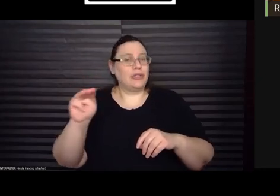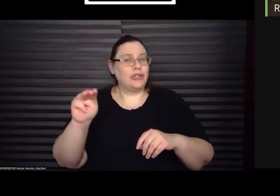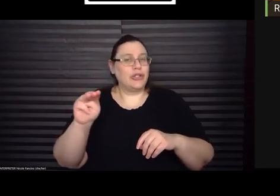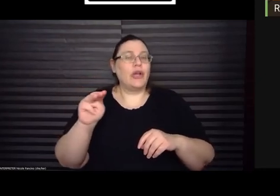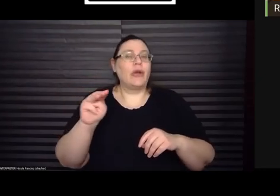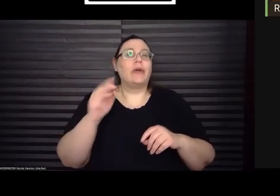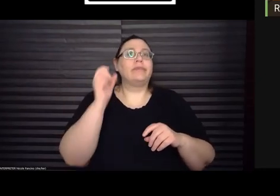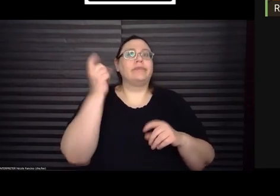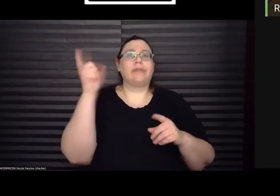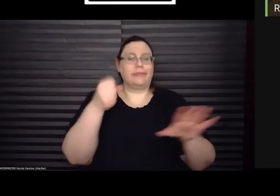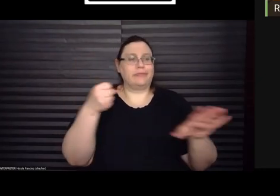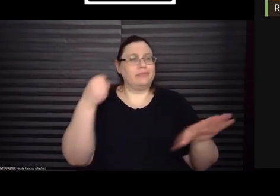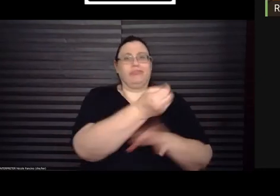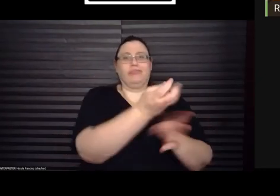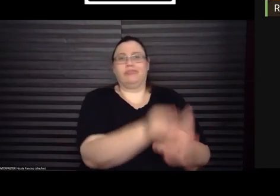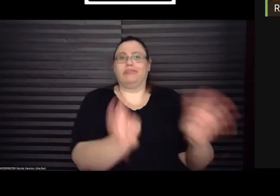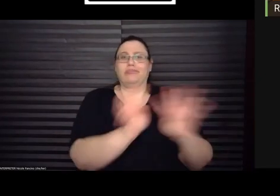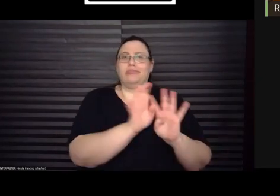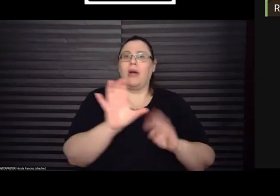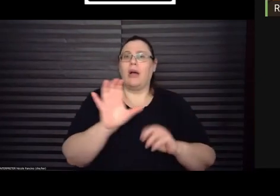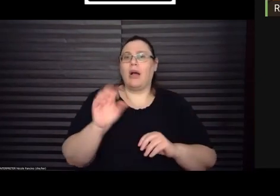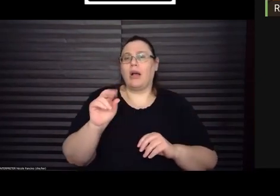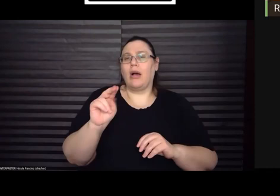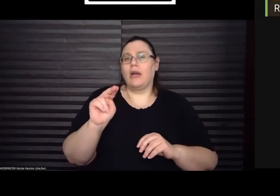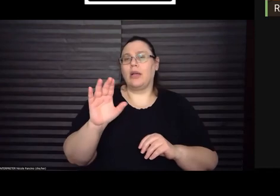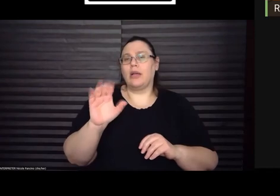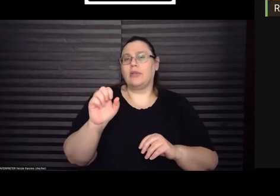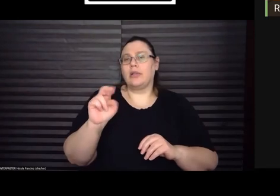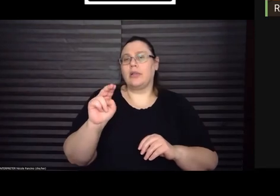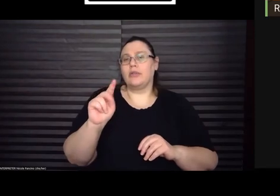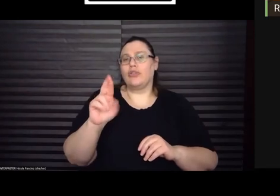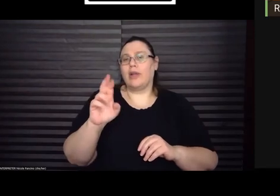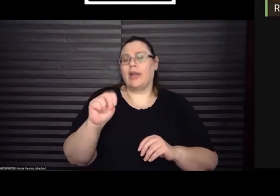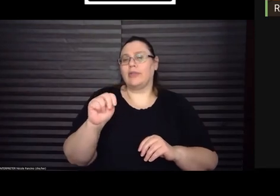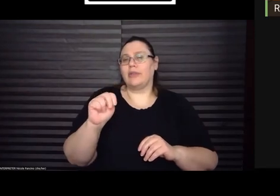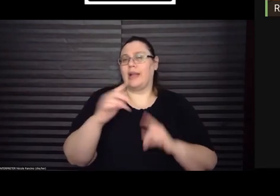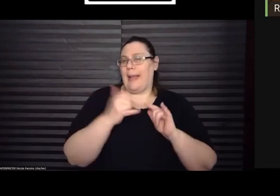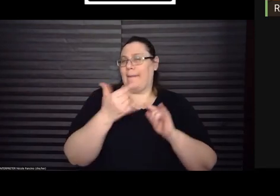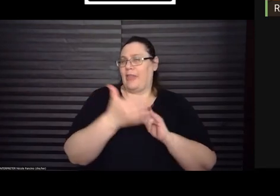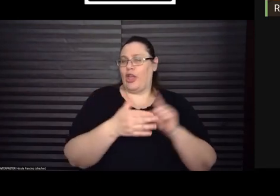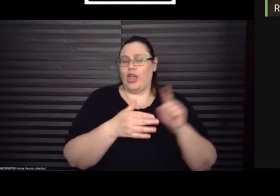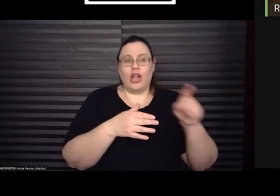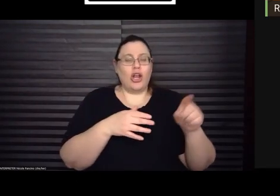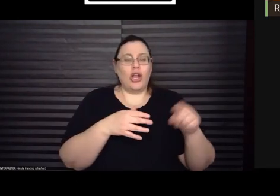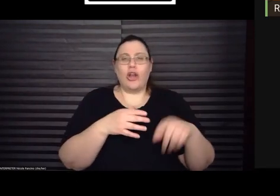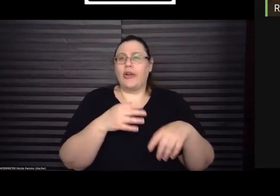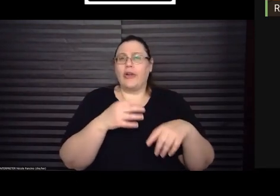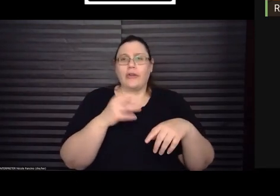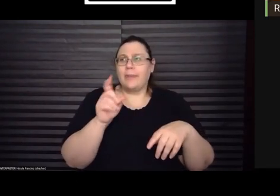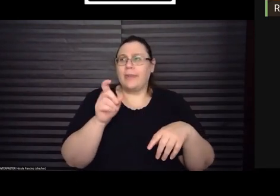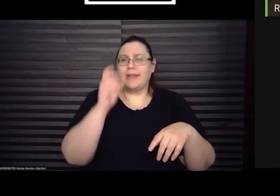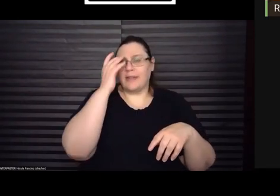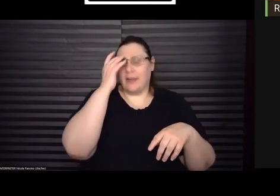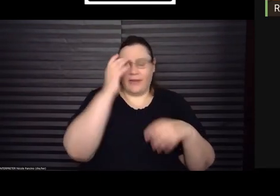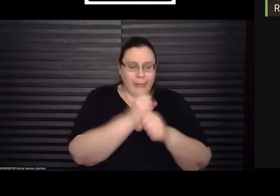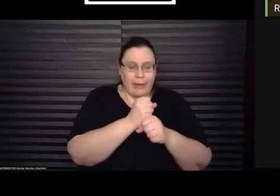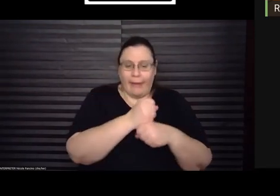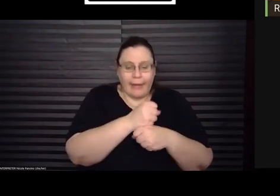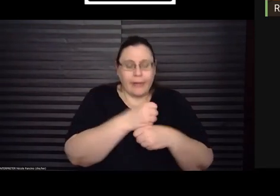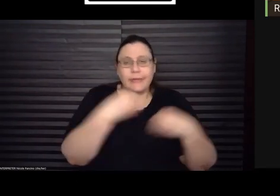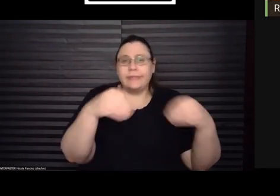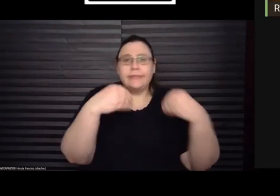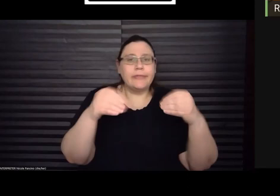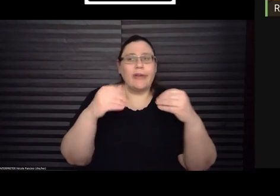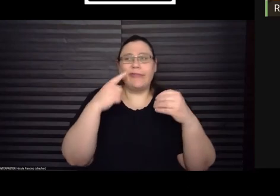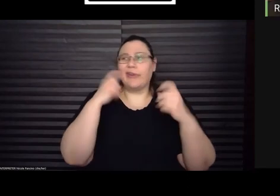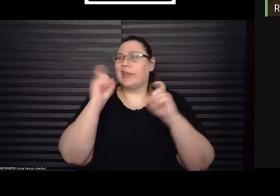Department concentration camp there. And, you know, I think they must have had a, you know, they were making these things to sell